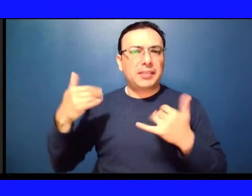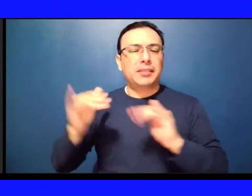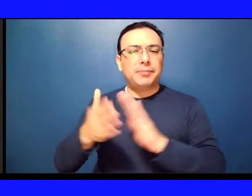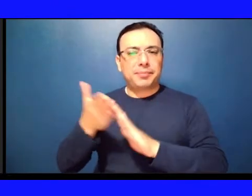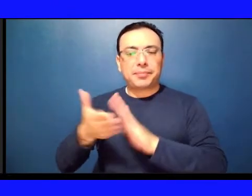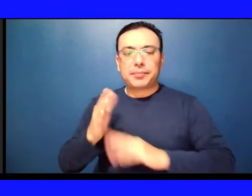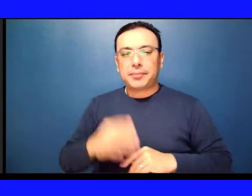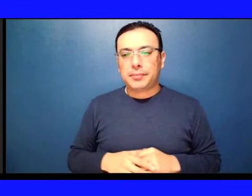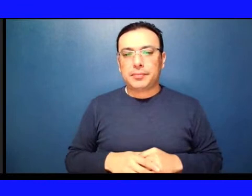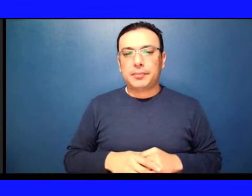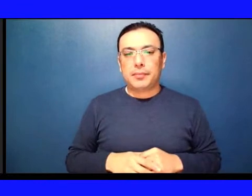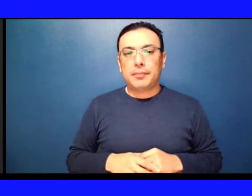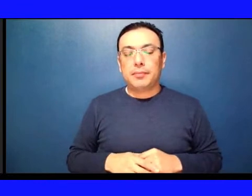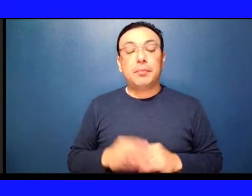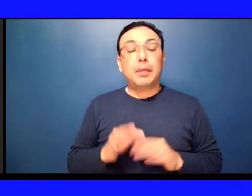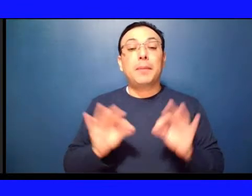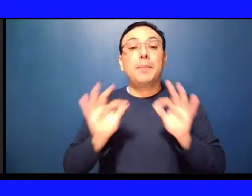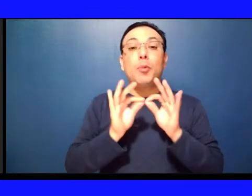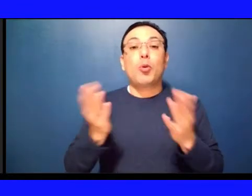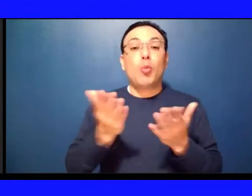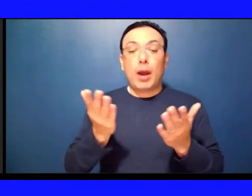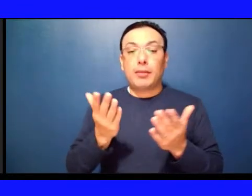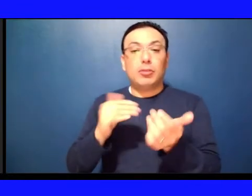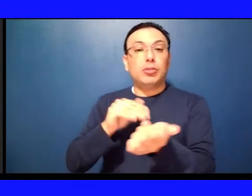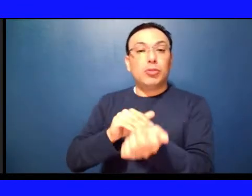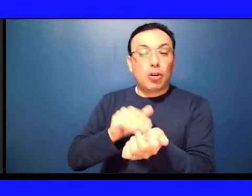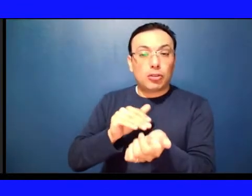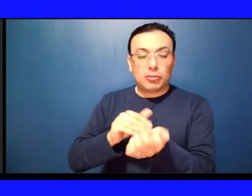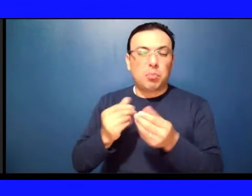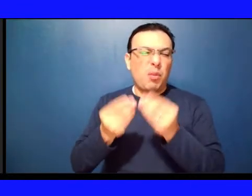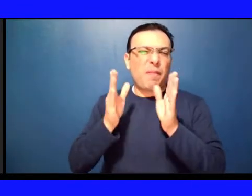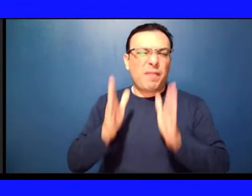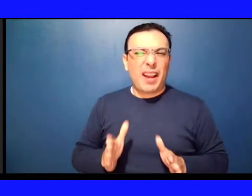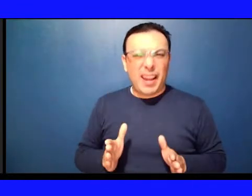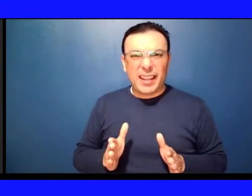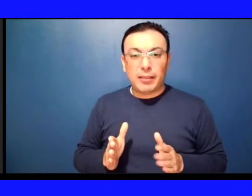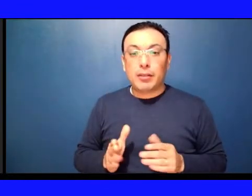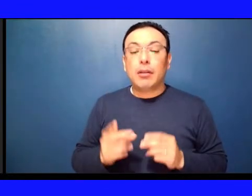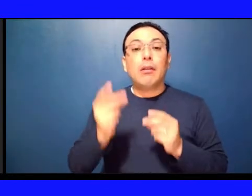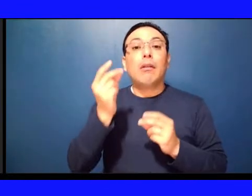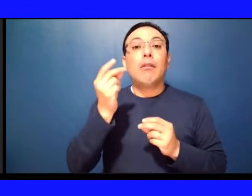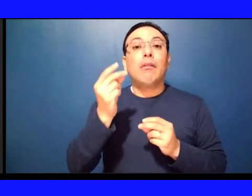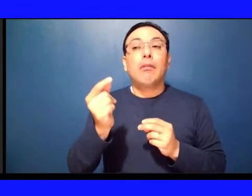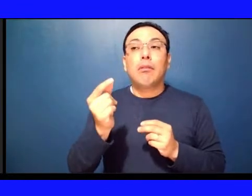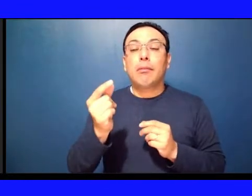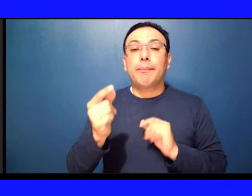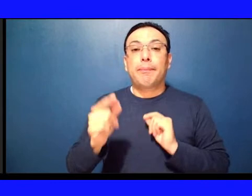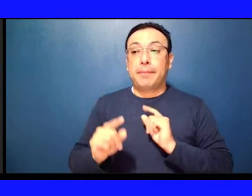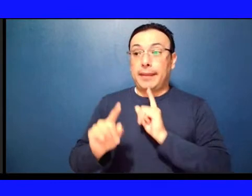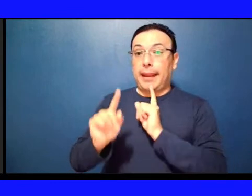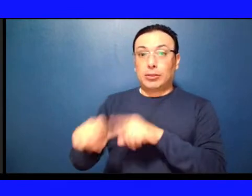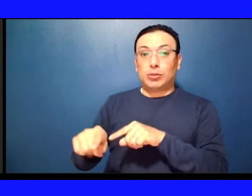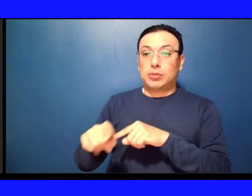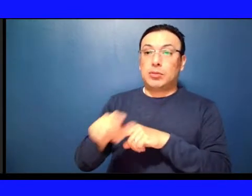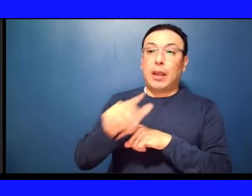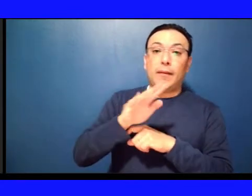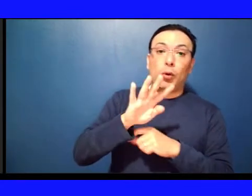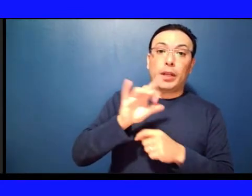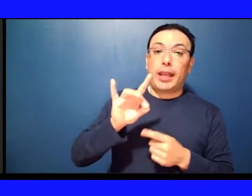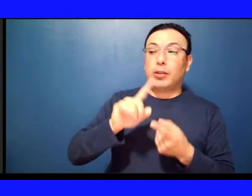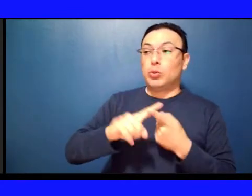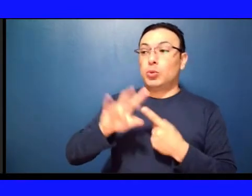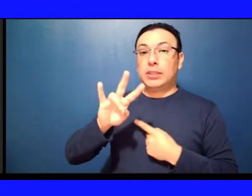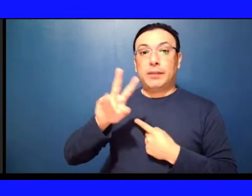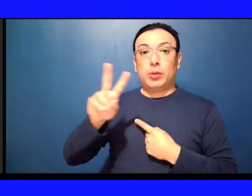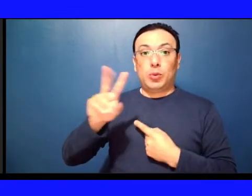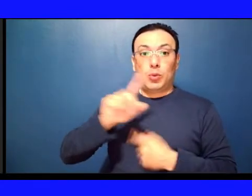excellent. That's what keeps people engaged, and we'll keep that number high as we keep going. That's great. So you do have the